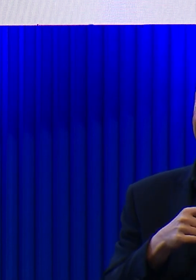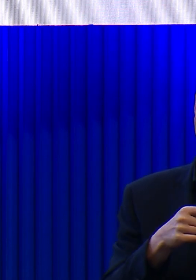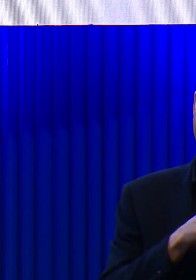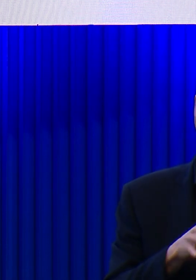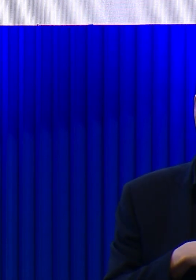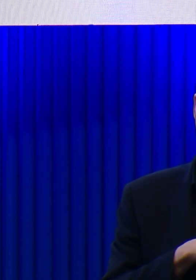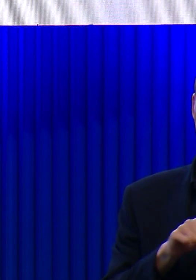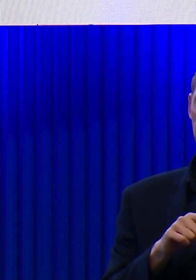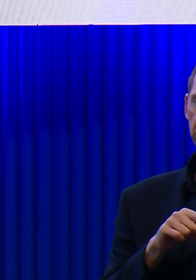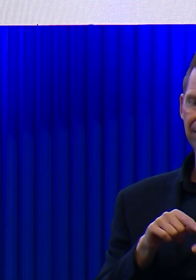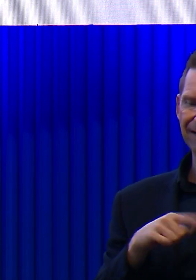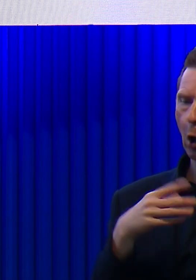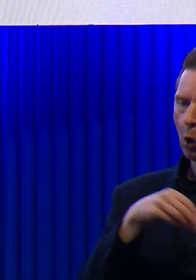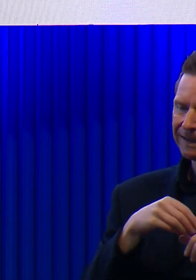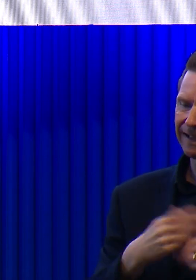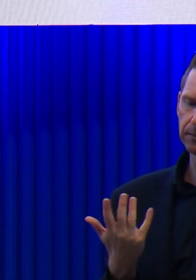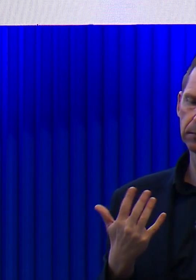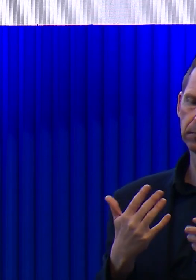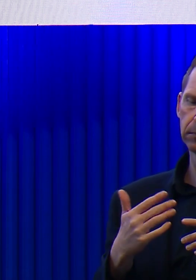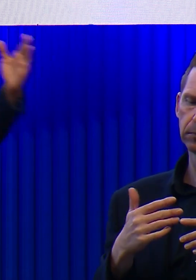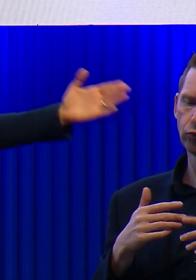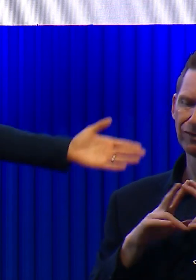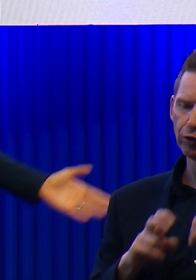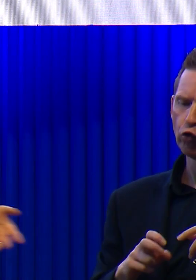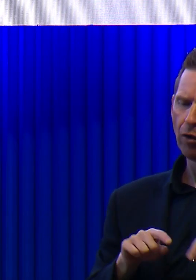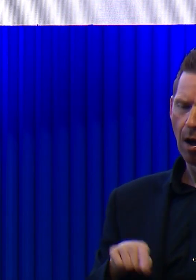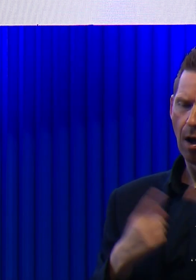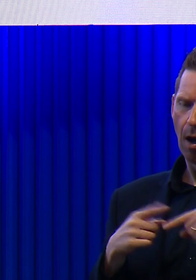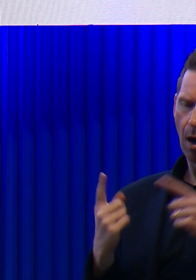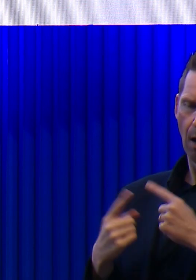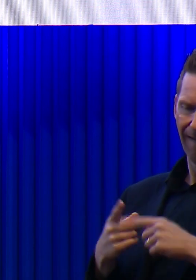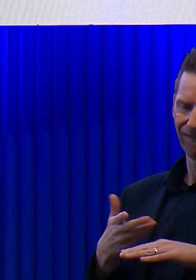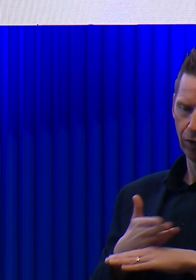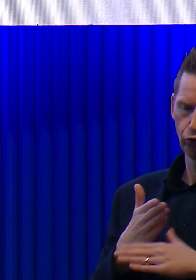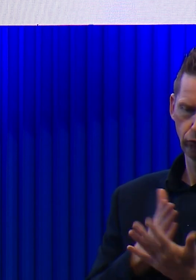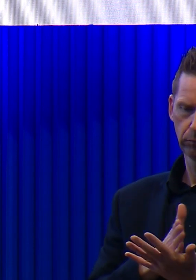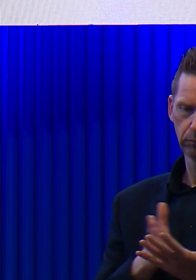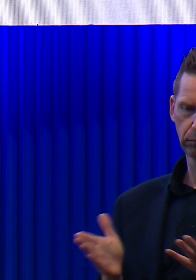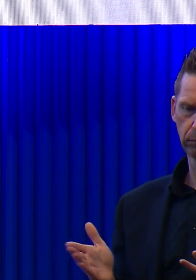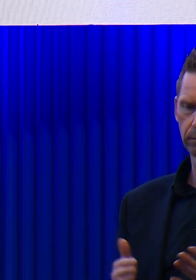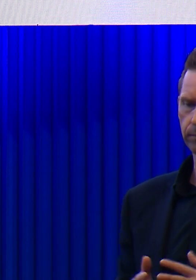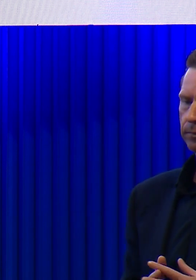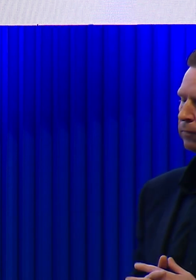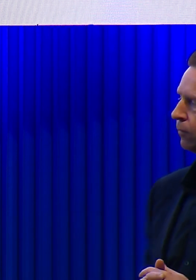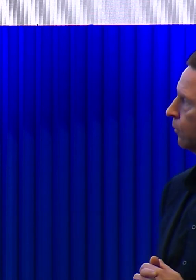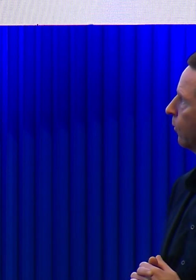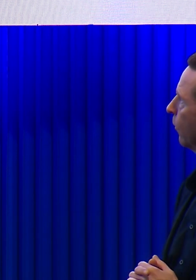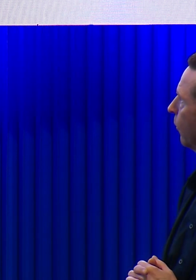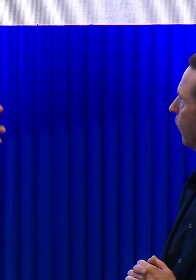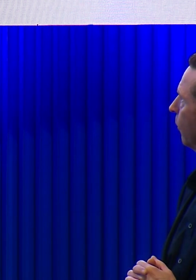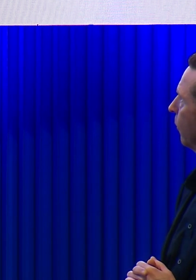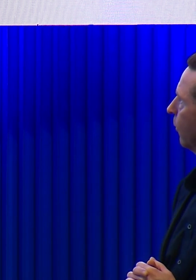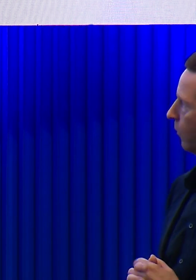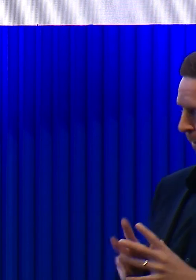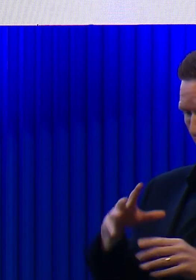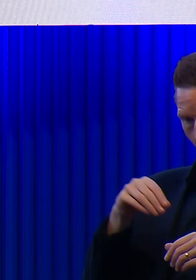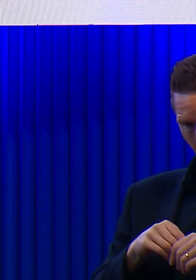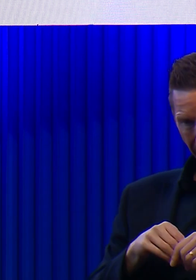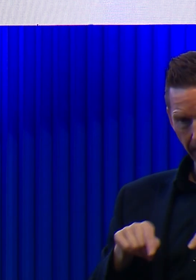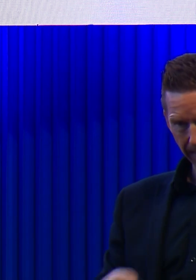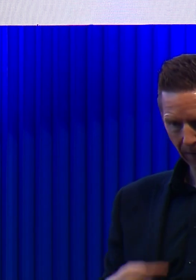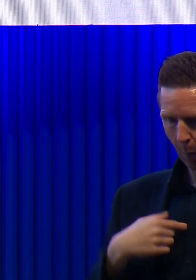UX designers, content designers, or UX research, and all the functions. All the disciplines. And within that,